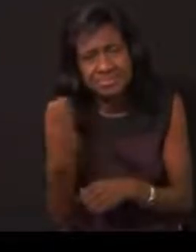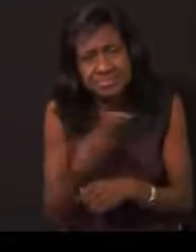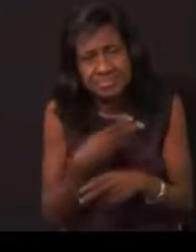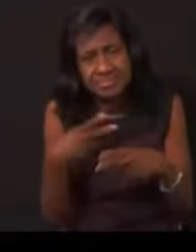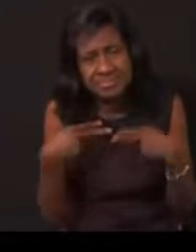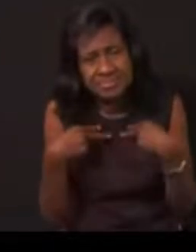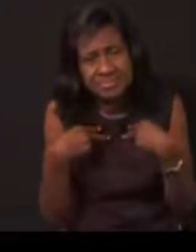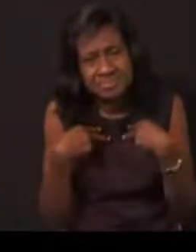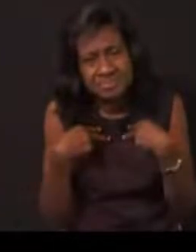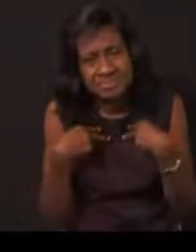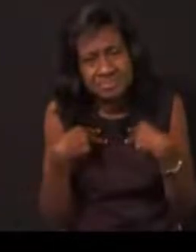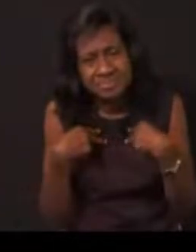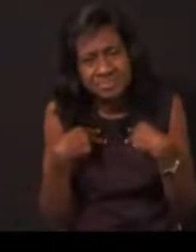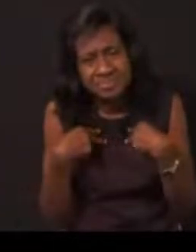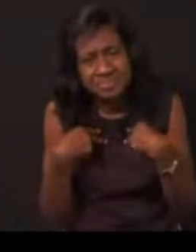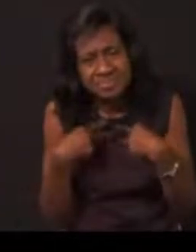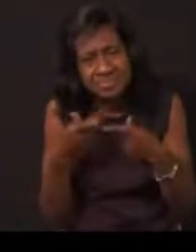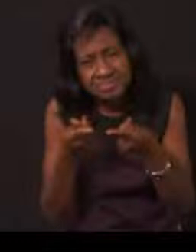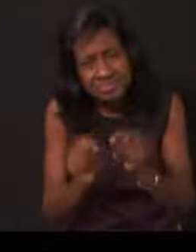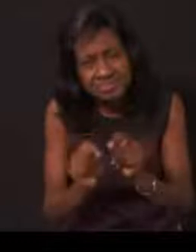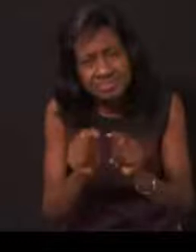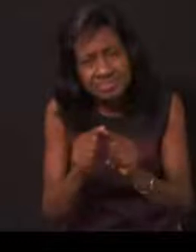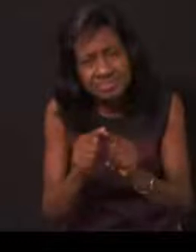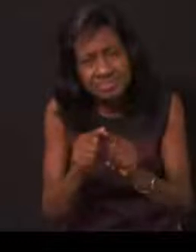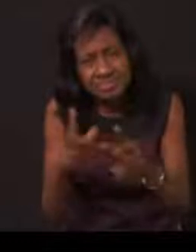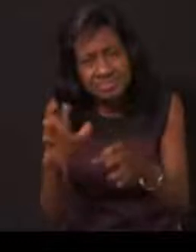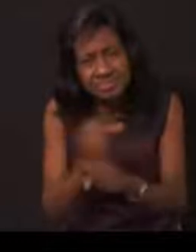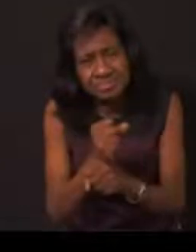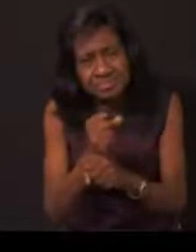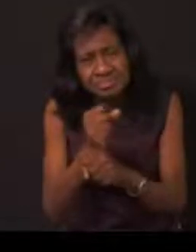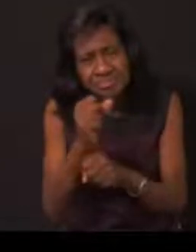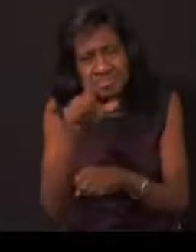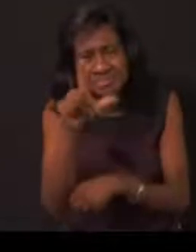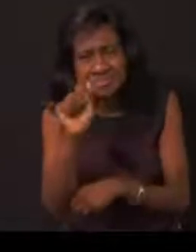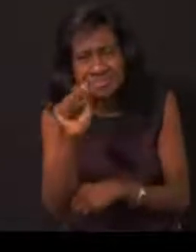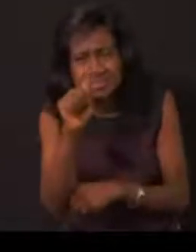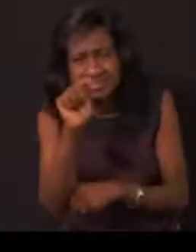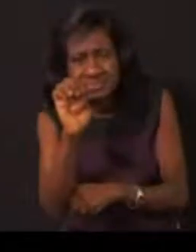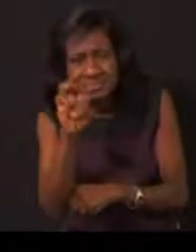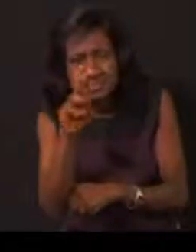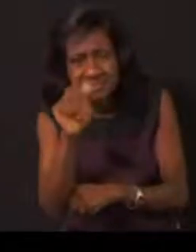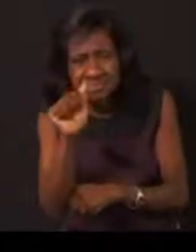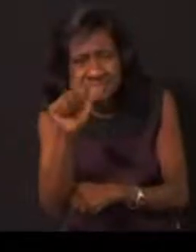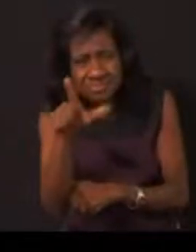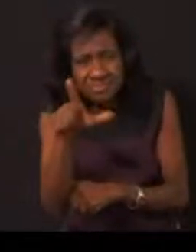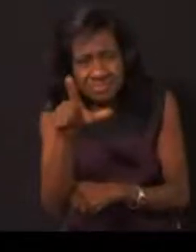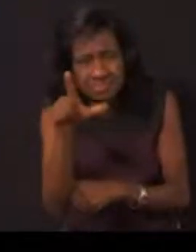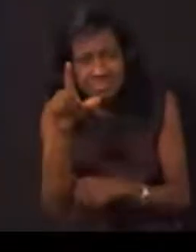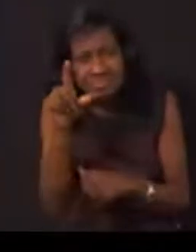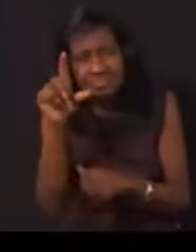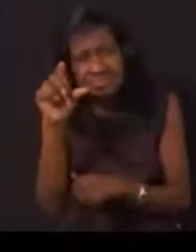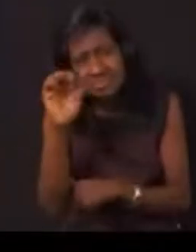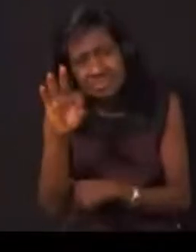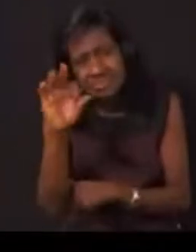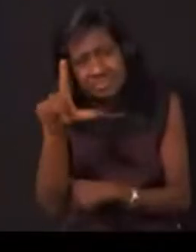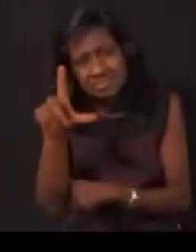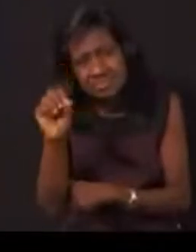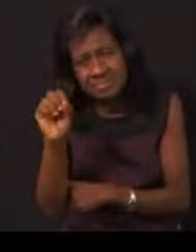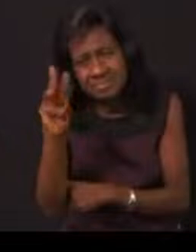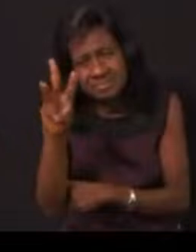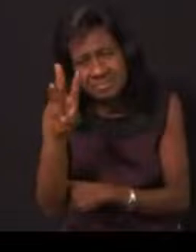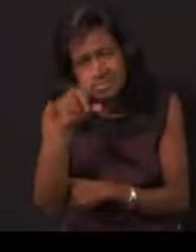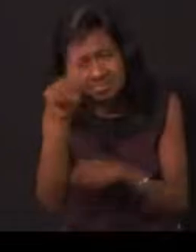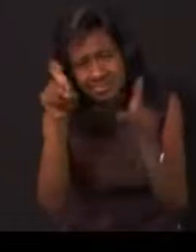We have been seeking to obtain the lateral flow tests in sufficient quantities to begin